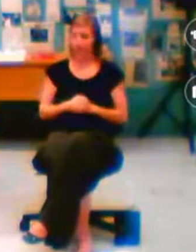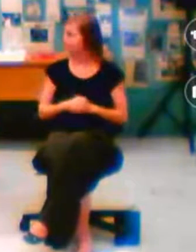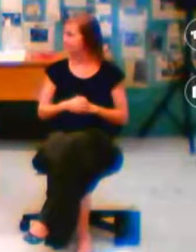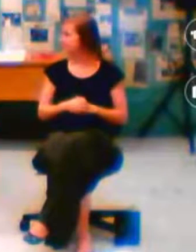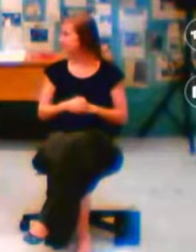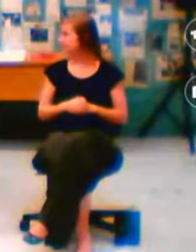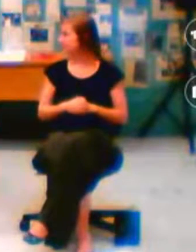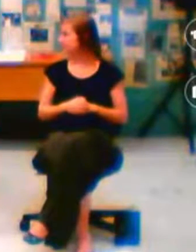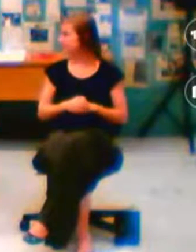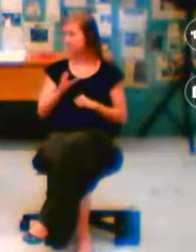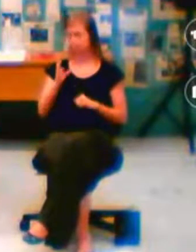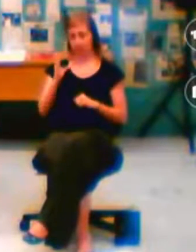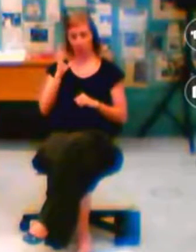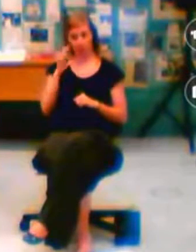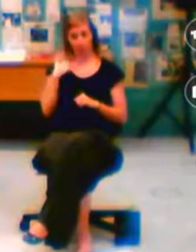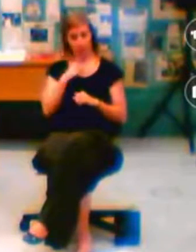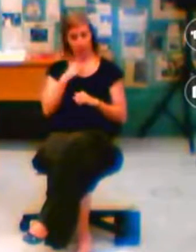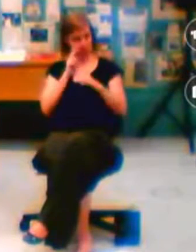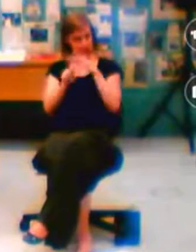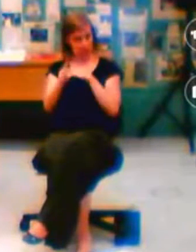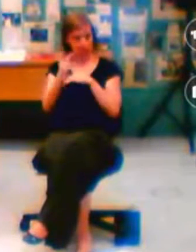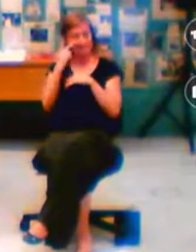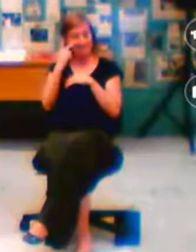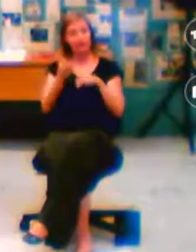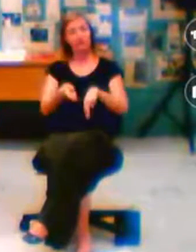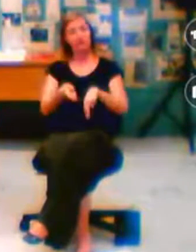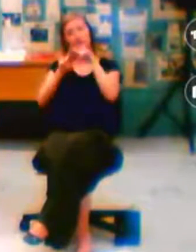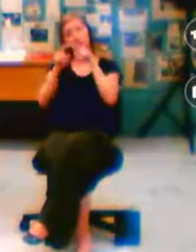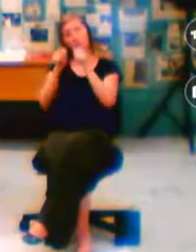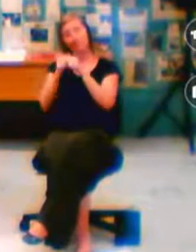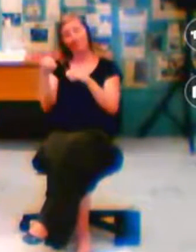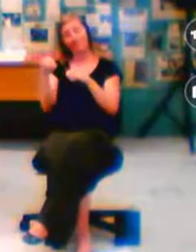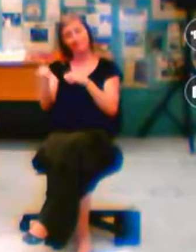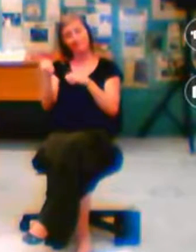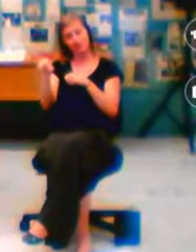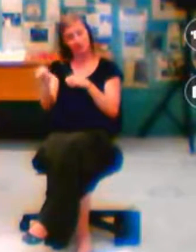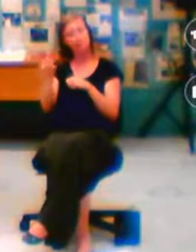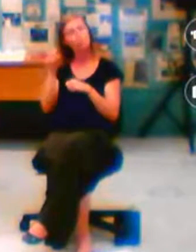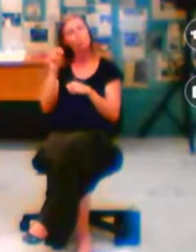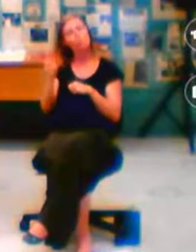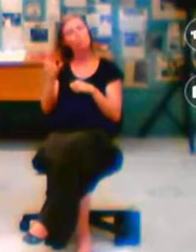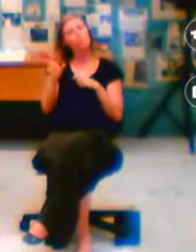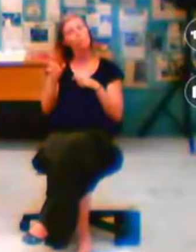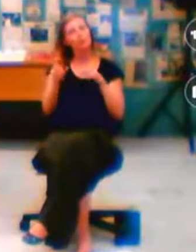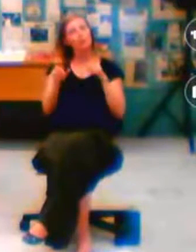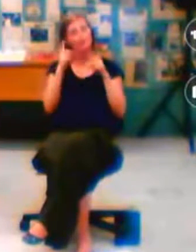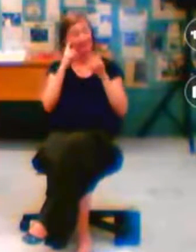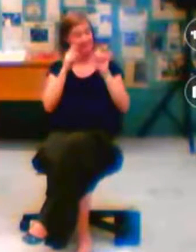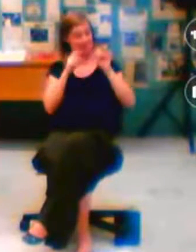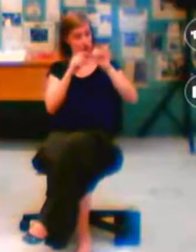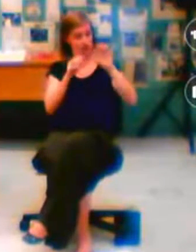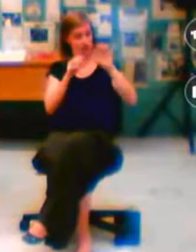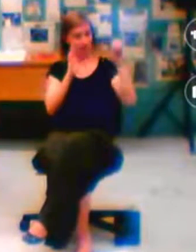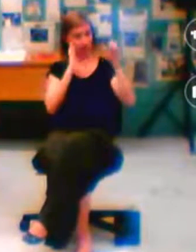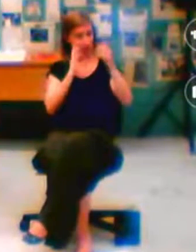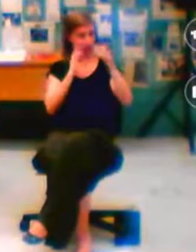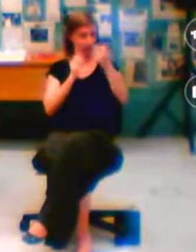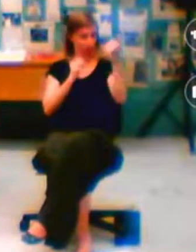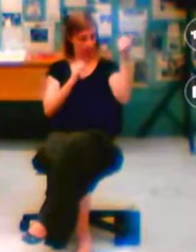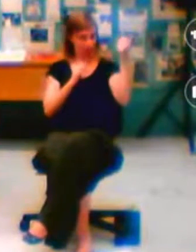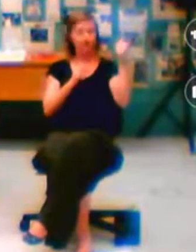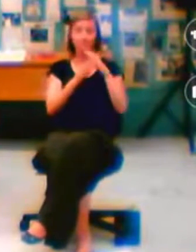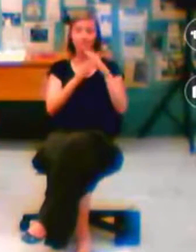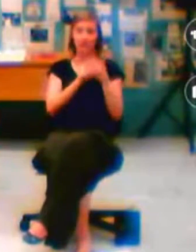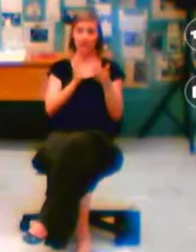spending by the consumer and employers in Colorado? You know, are we going to see